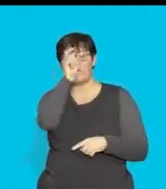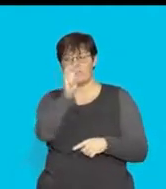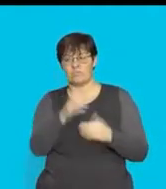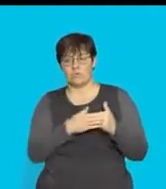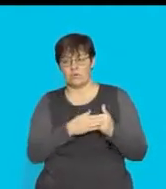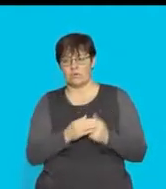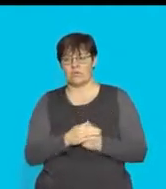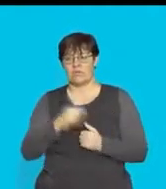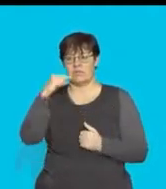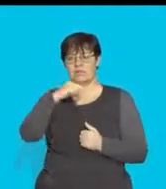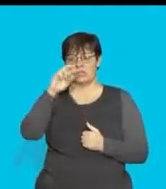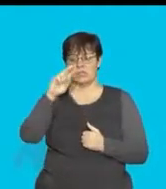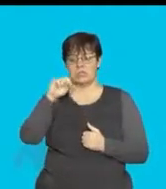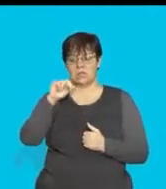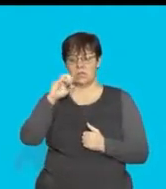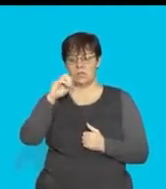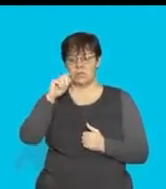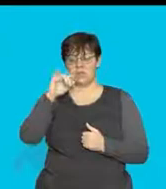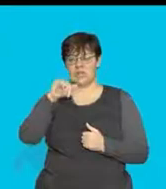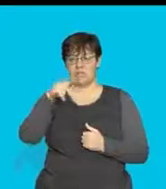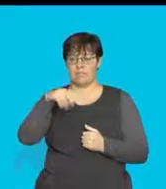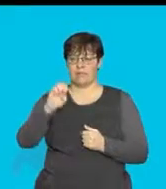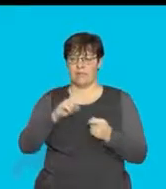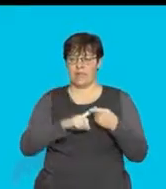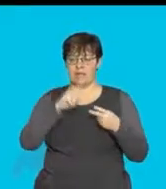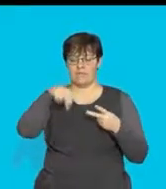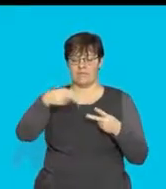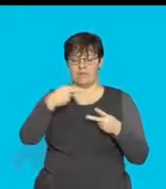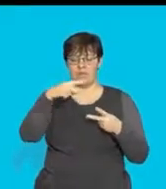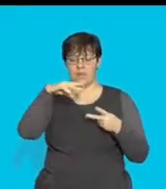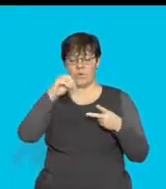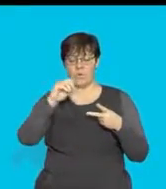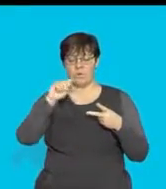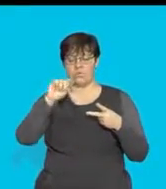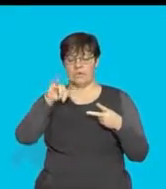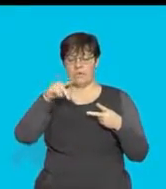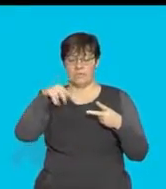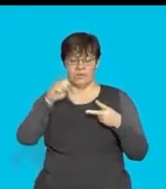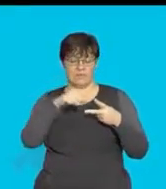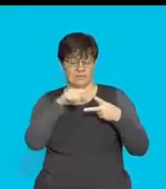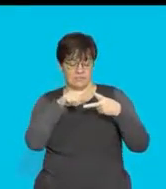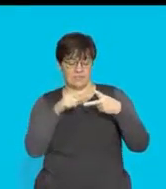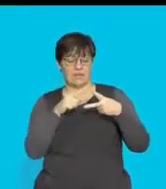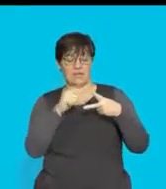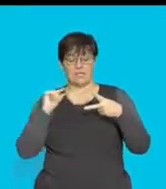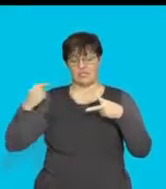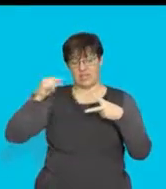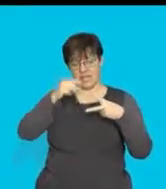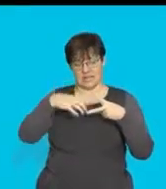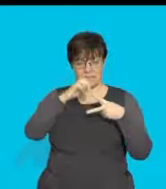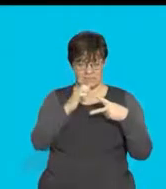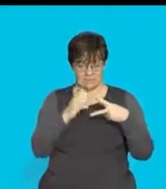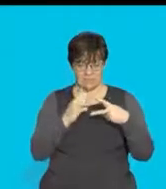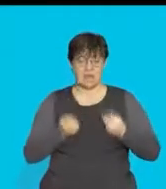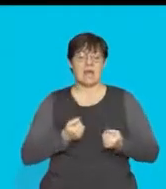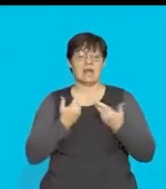up with a few more terms such as genotype and phenotype. Again, this points to The genotype is the genetic makeup,